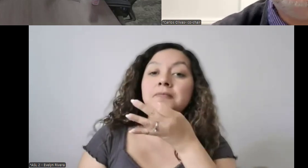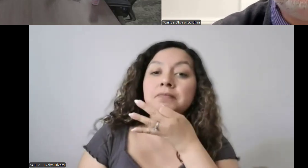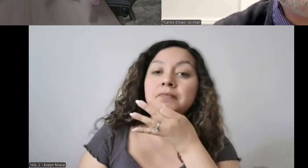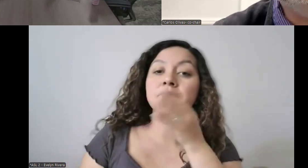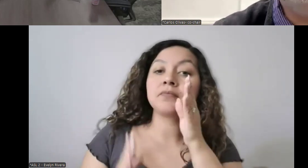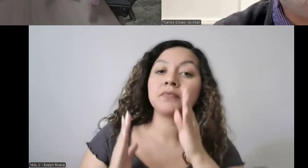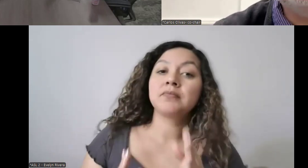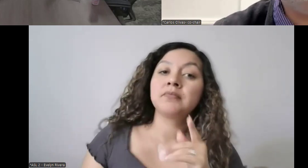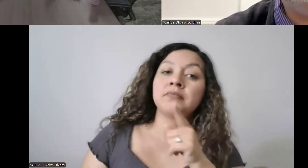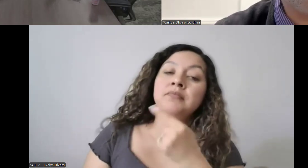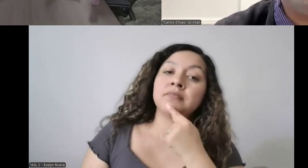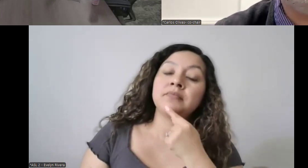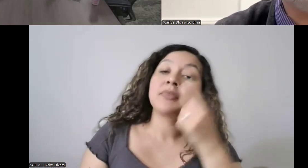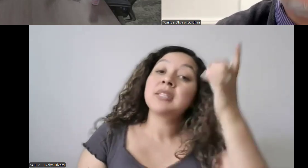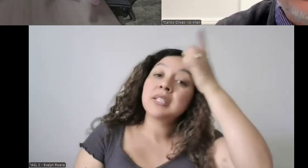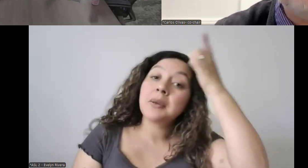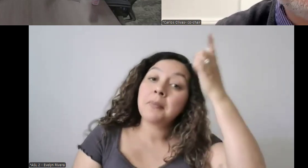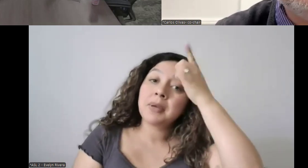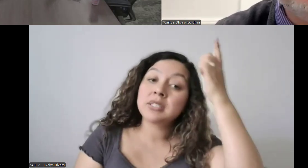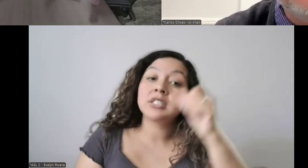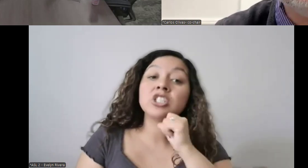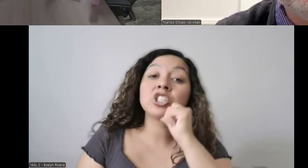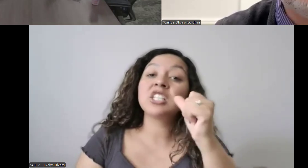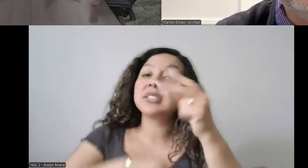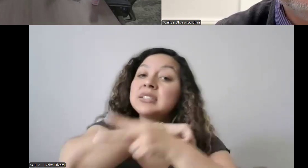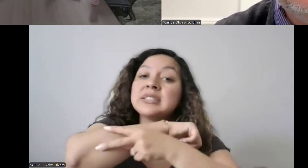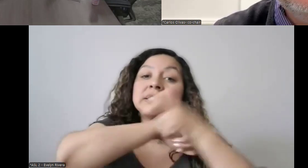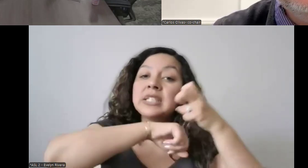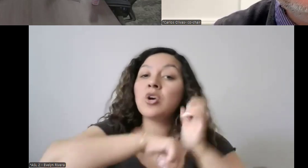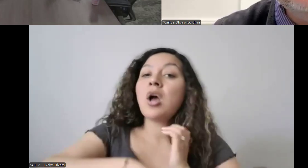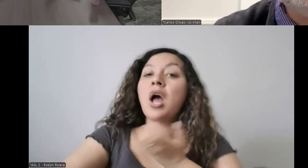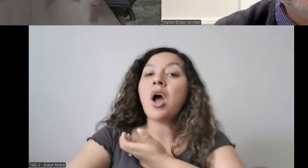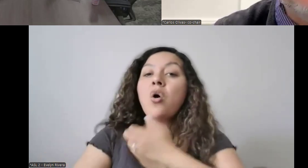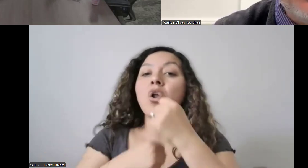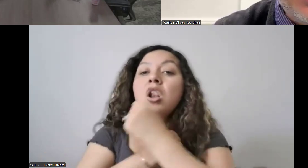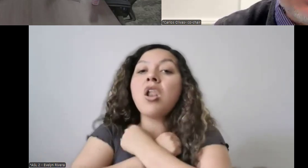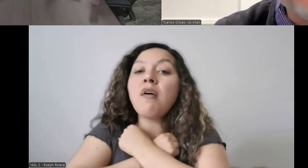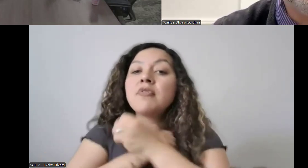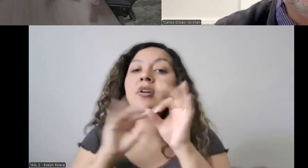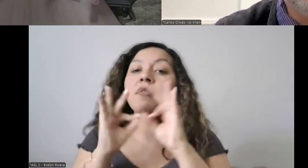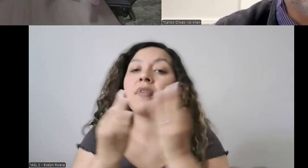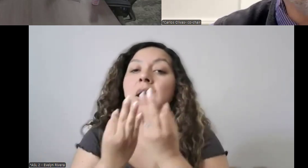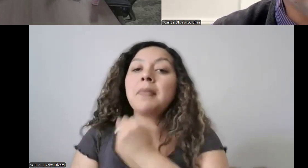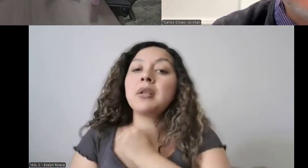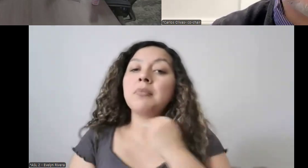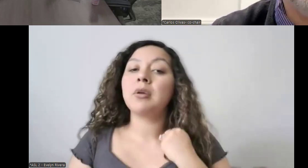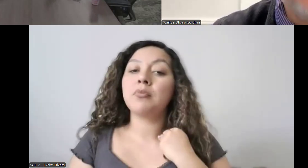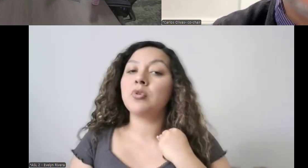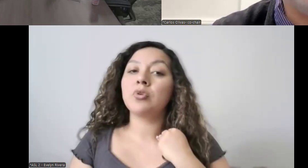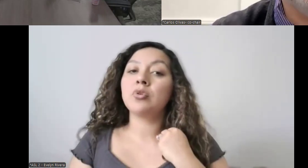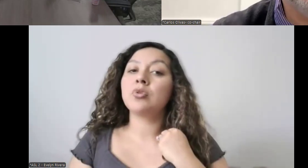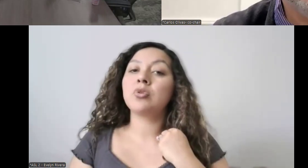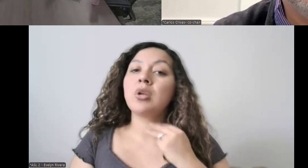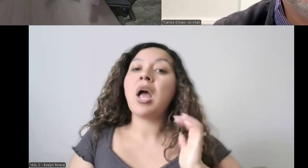said, dementia doesn't rob our loved one. It's our reaction